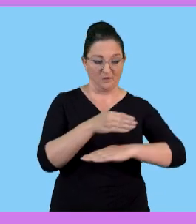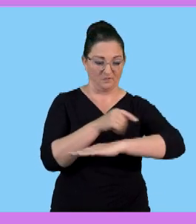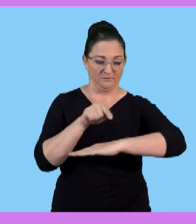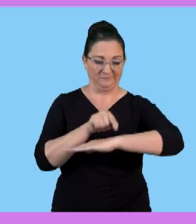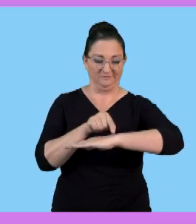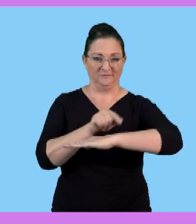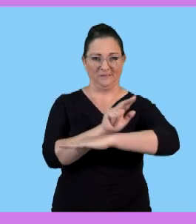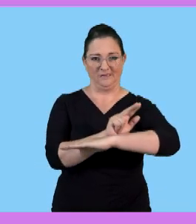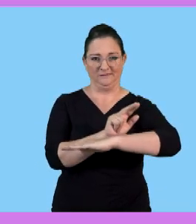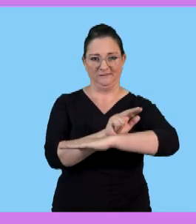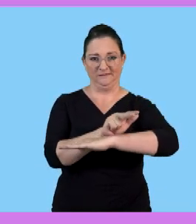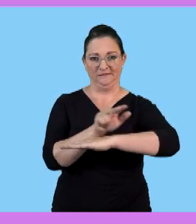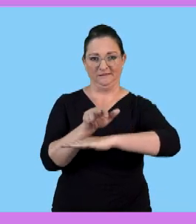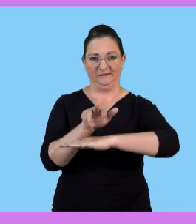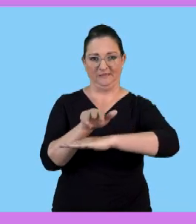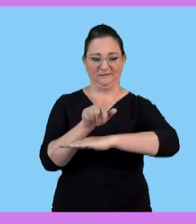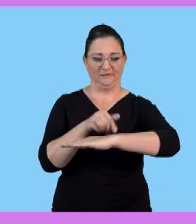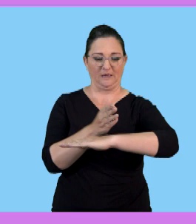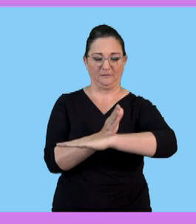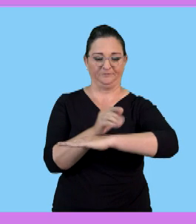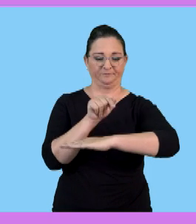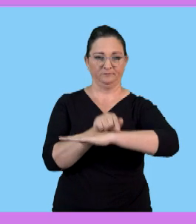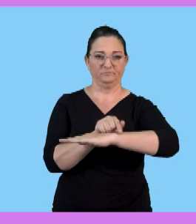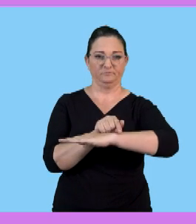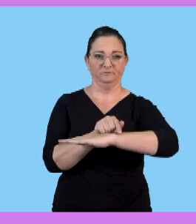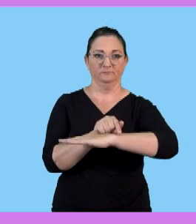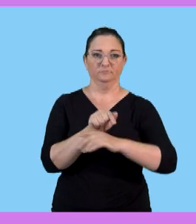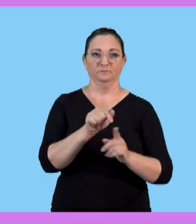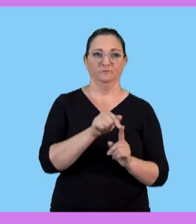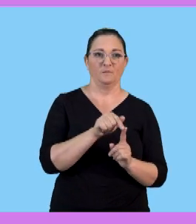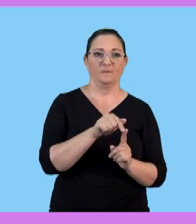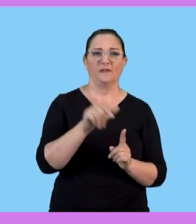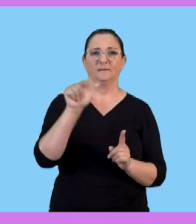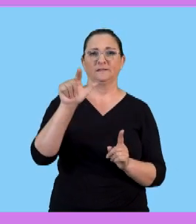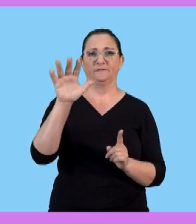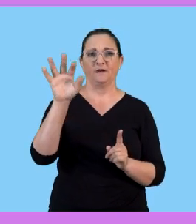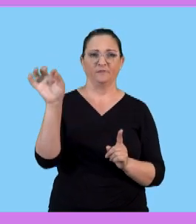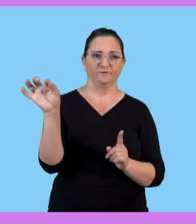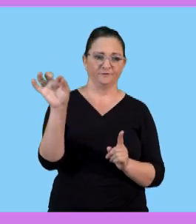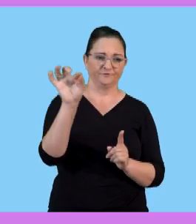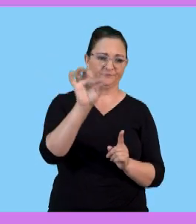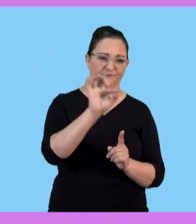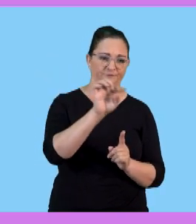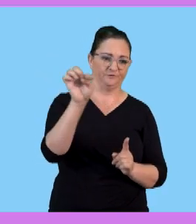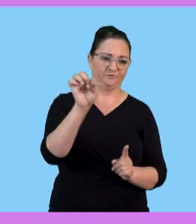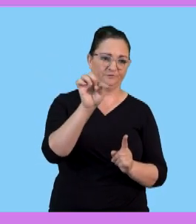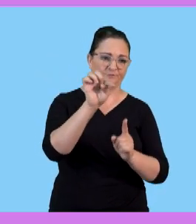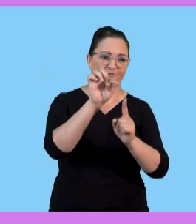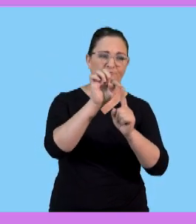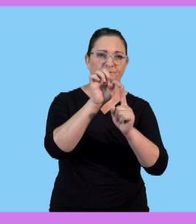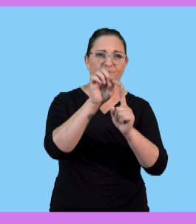agree, right? And it falls on the 75th percentile, right? There's the 75th percentile. We agree?